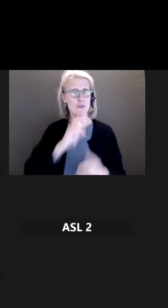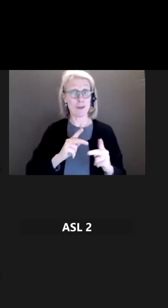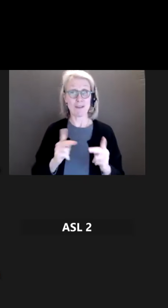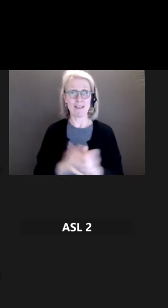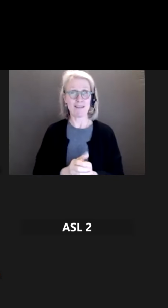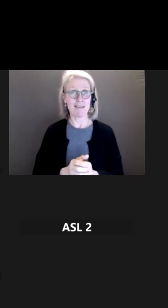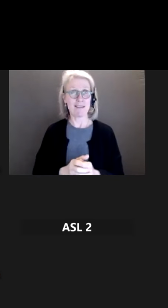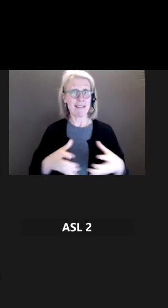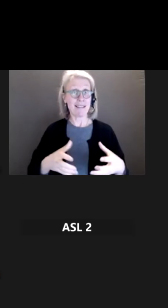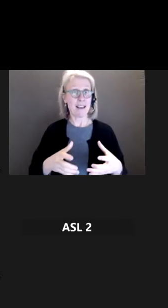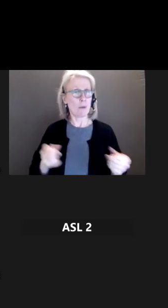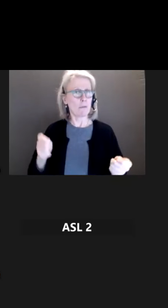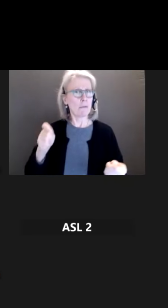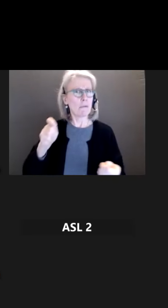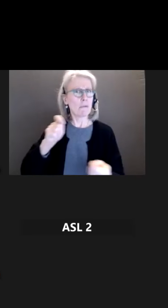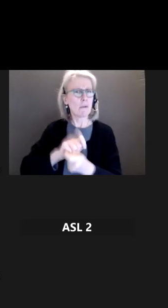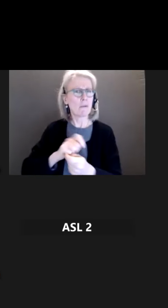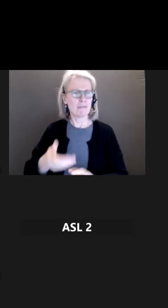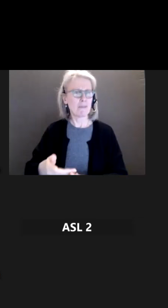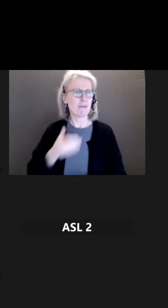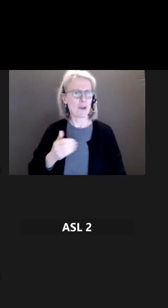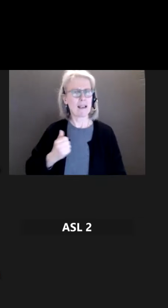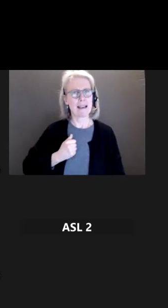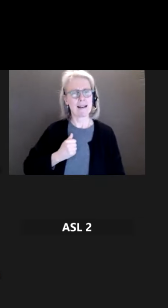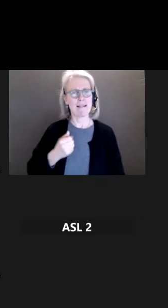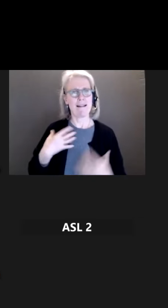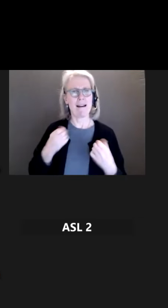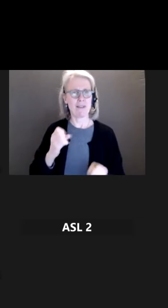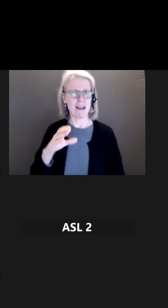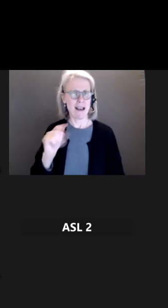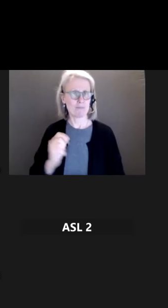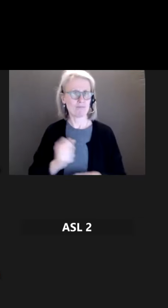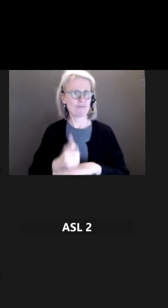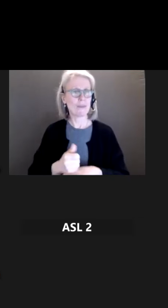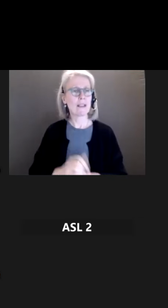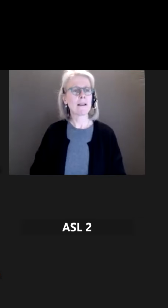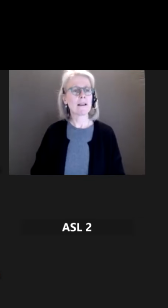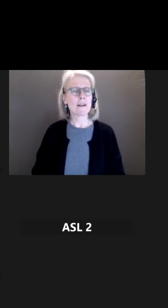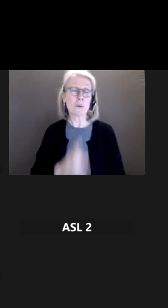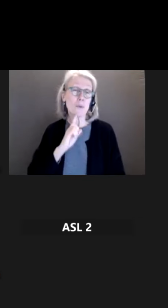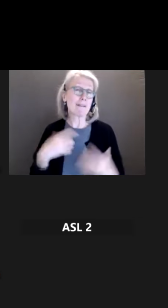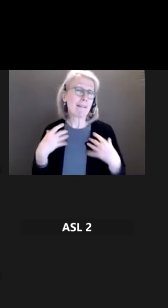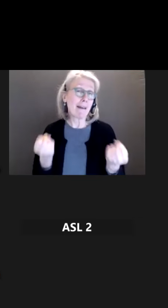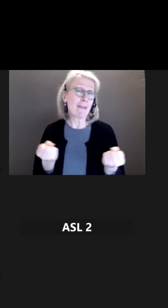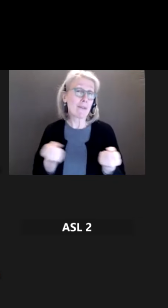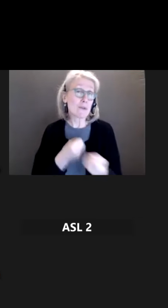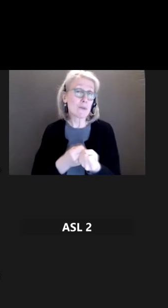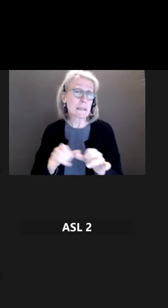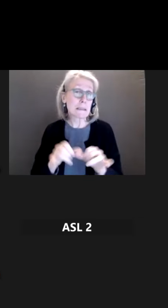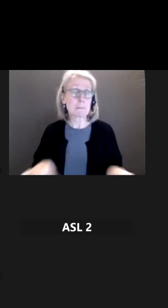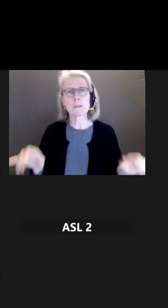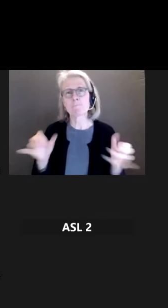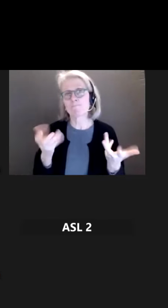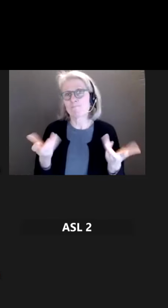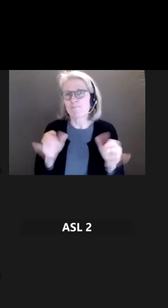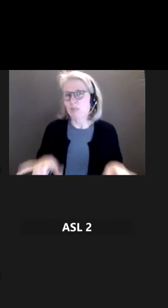Health Act was implemented. Yet its health and healthcare and support systems haven't really changed. And this means that they haven't kept